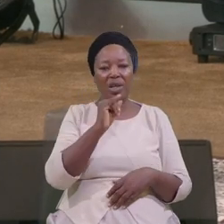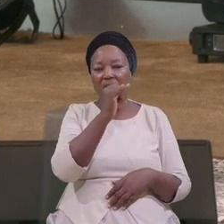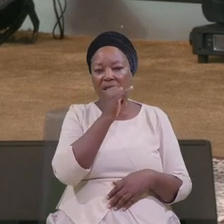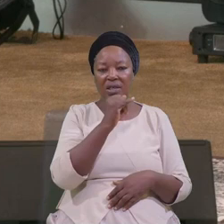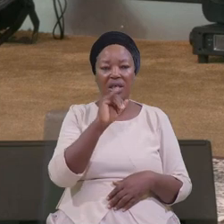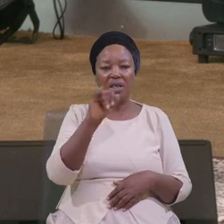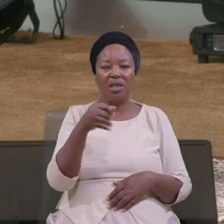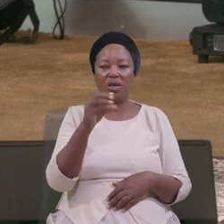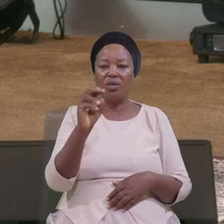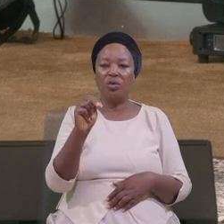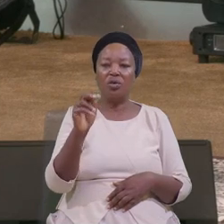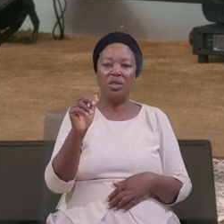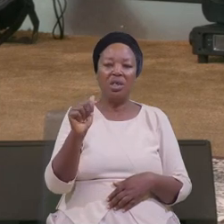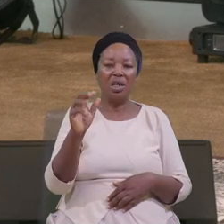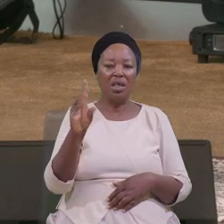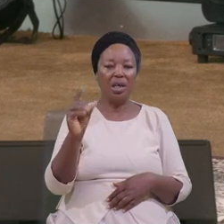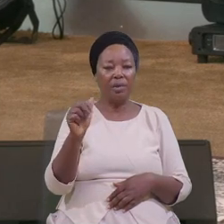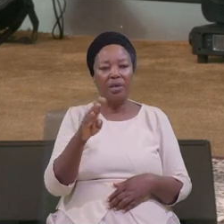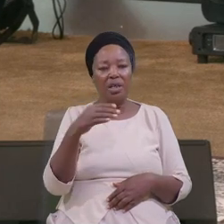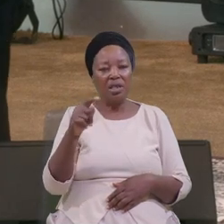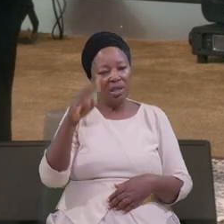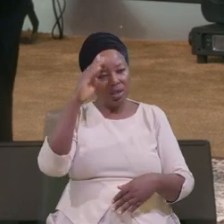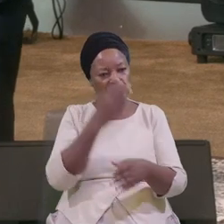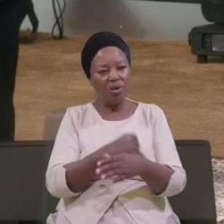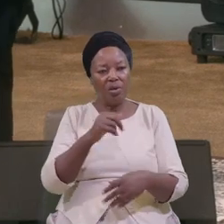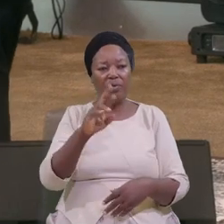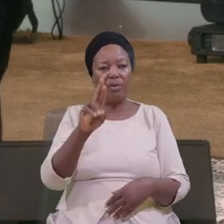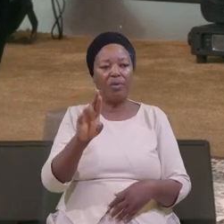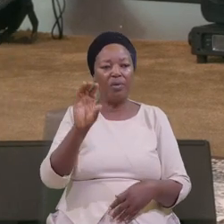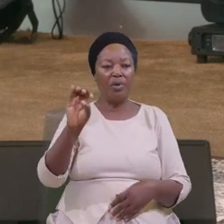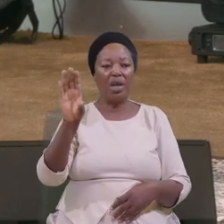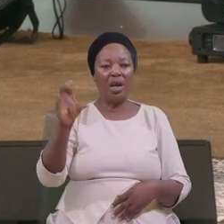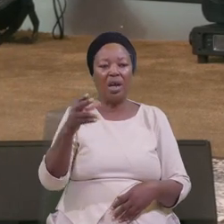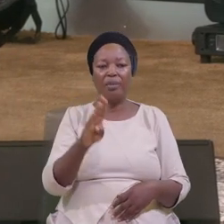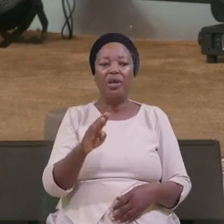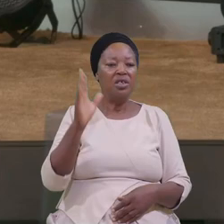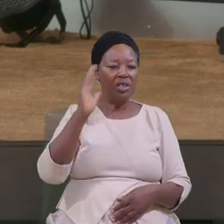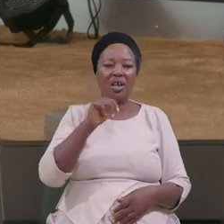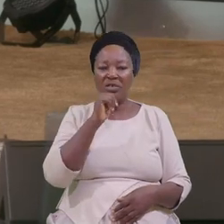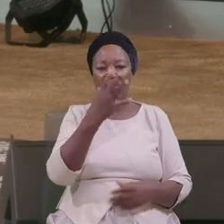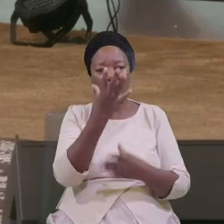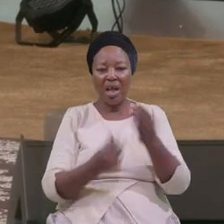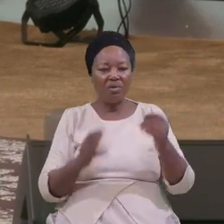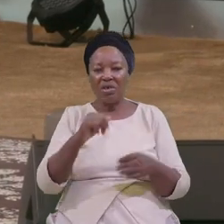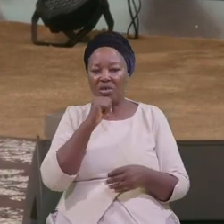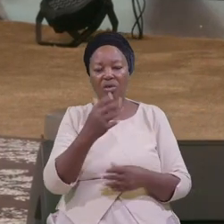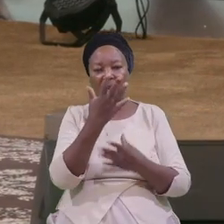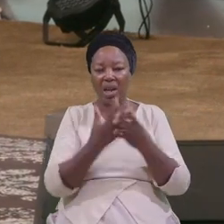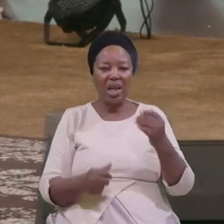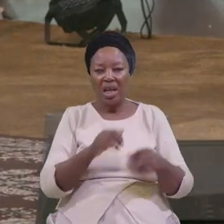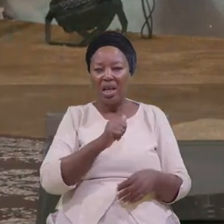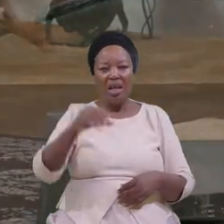Jonadab the son of Rechab shall not lack shall not want, that means shall not lack